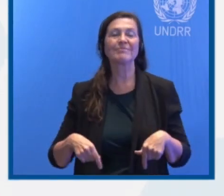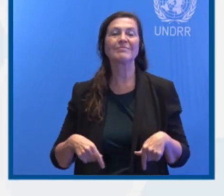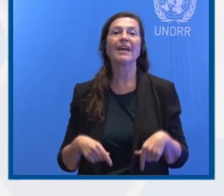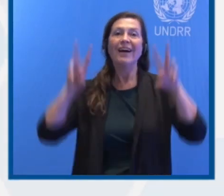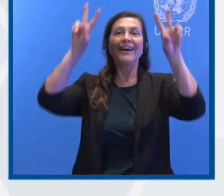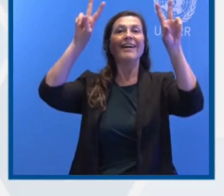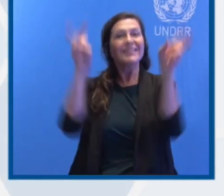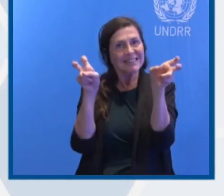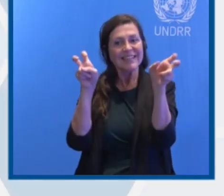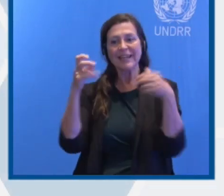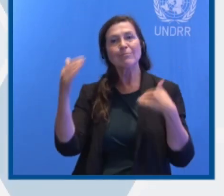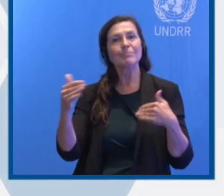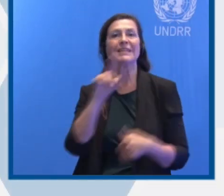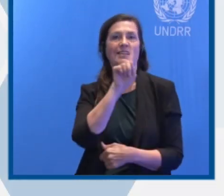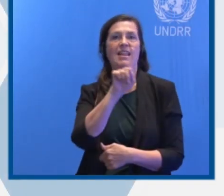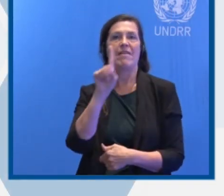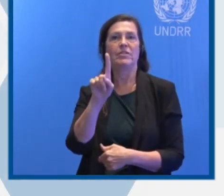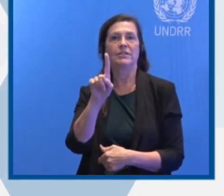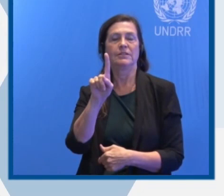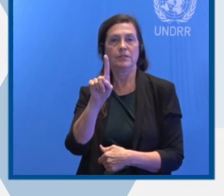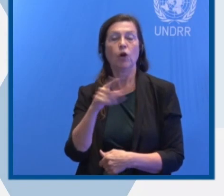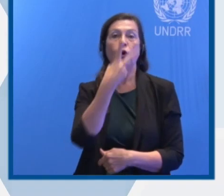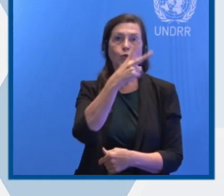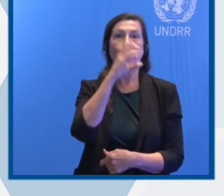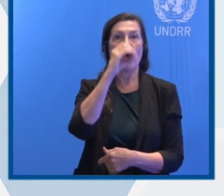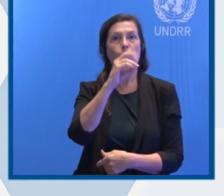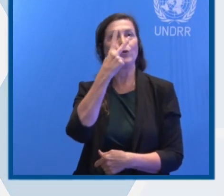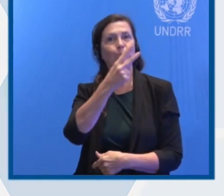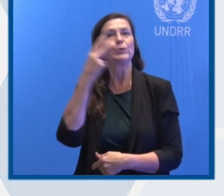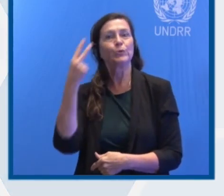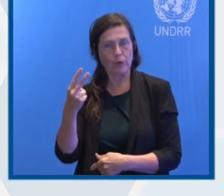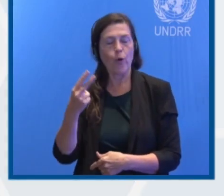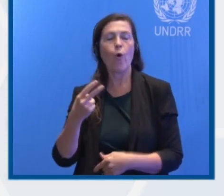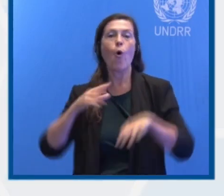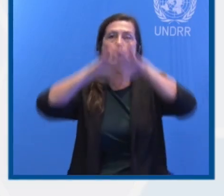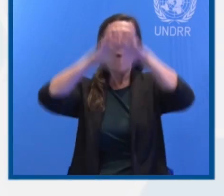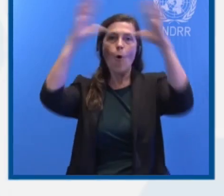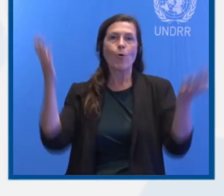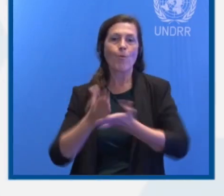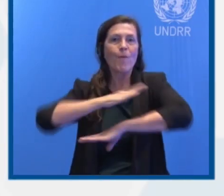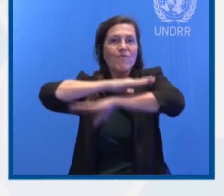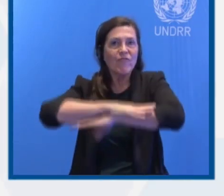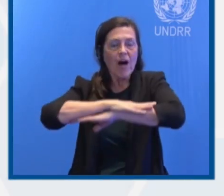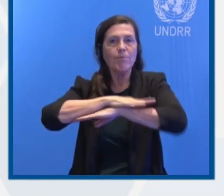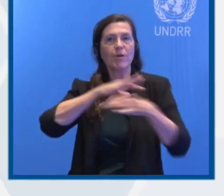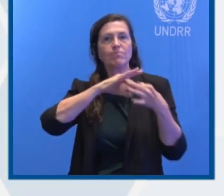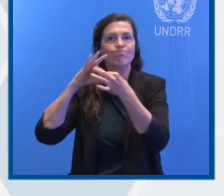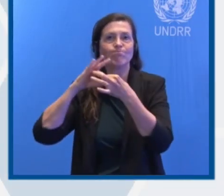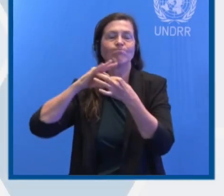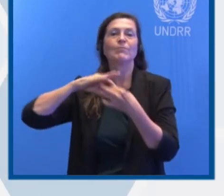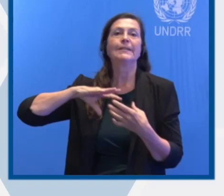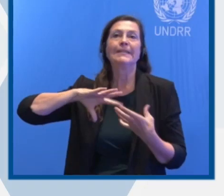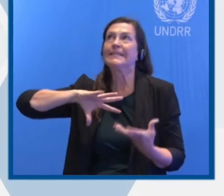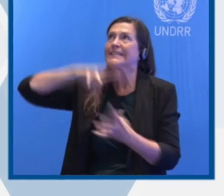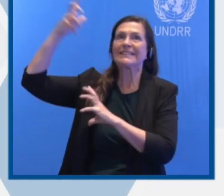thematic sessions of the 2022 Global Platform for Risk Reduction. This afternoon, we will be talking